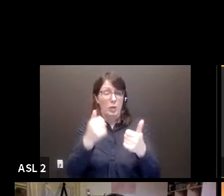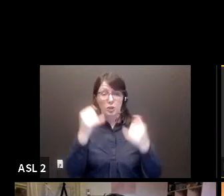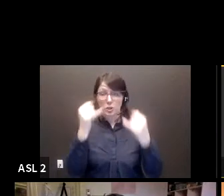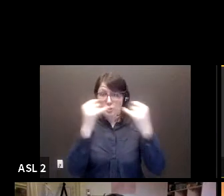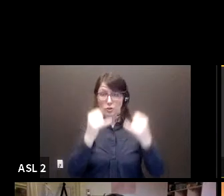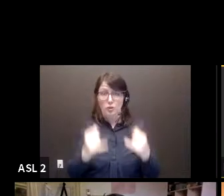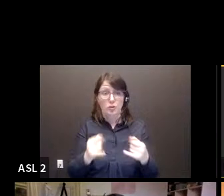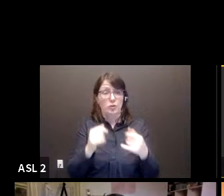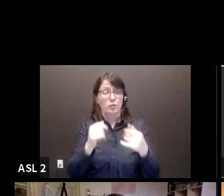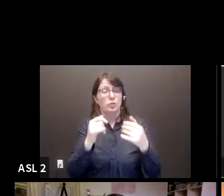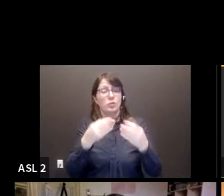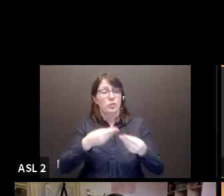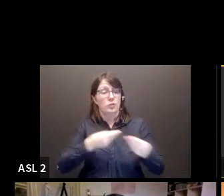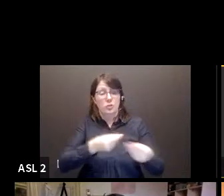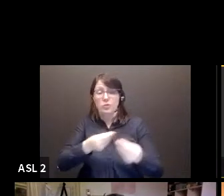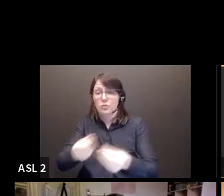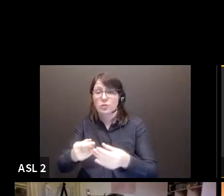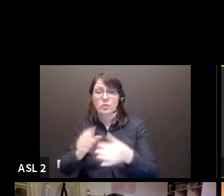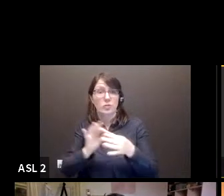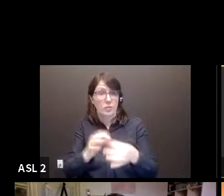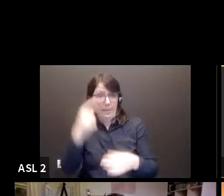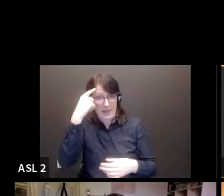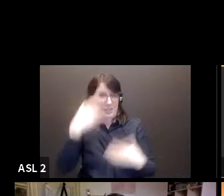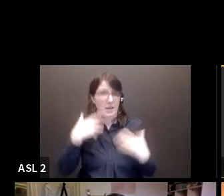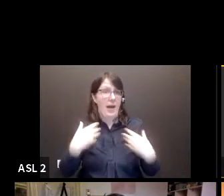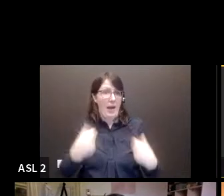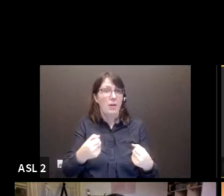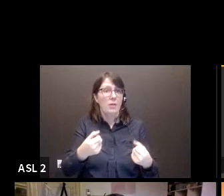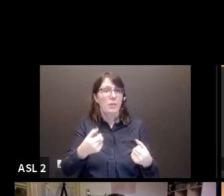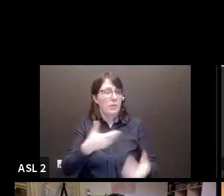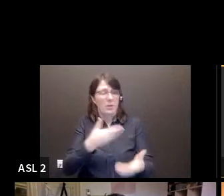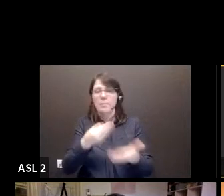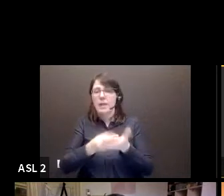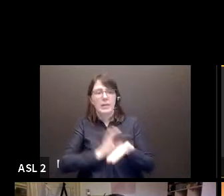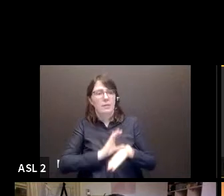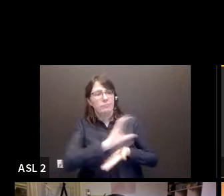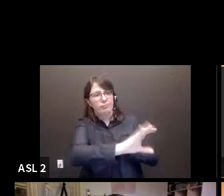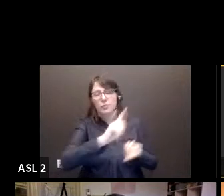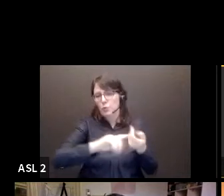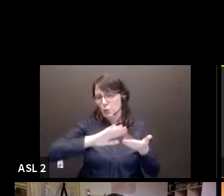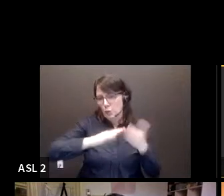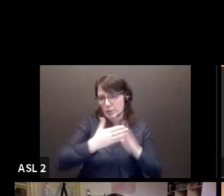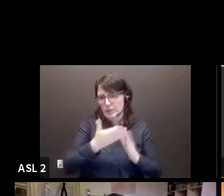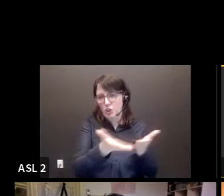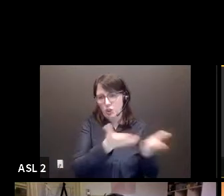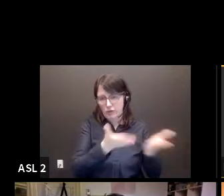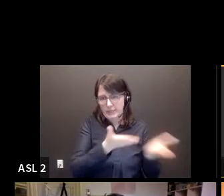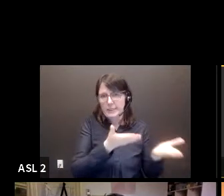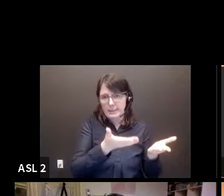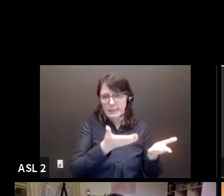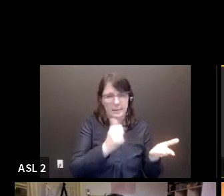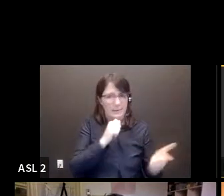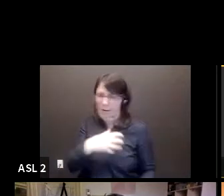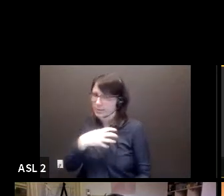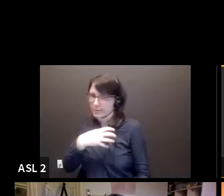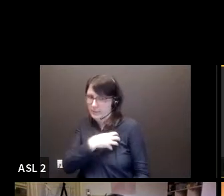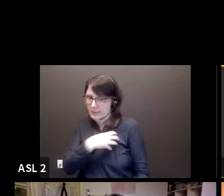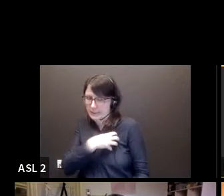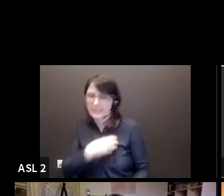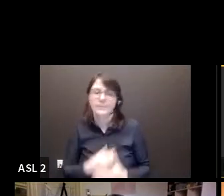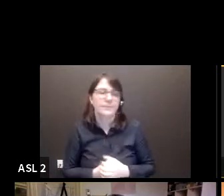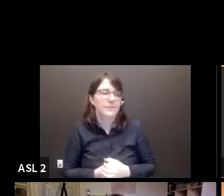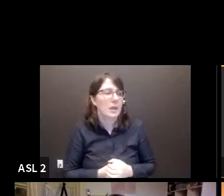and allocating that to community services instead um other obvious ones include just things